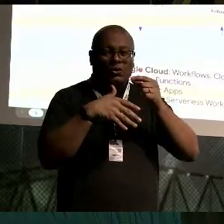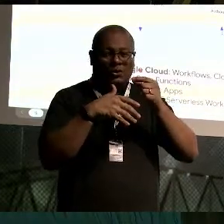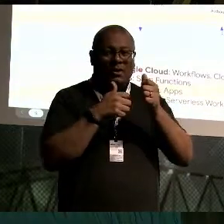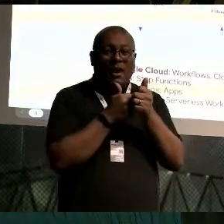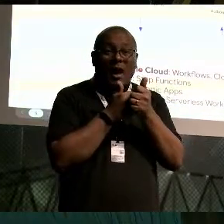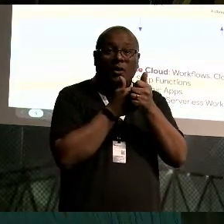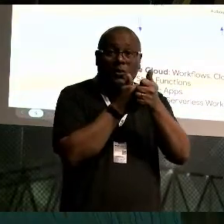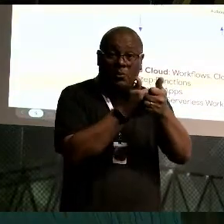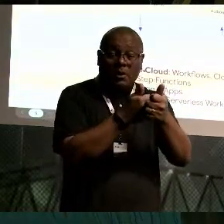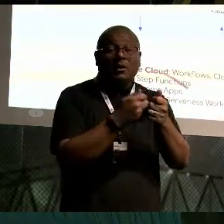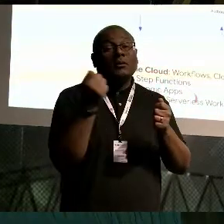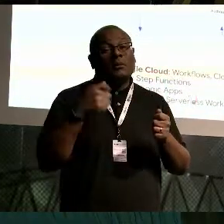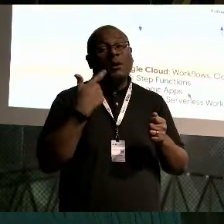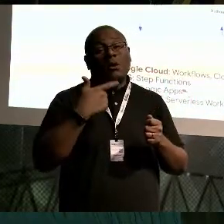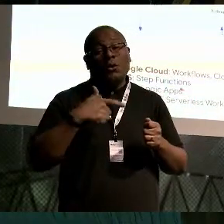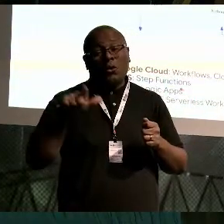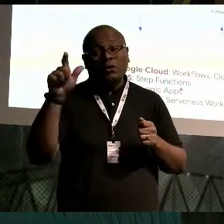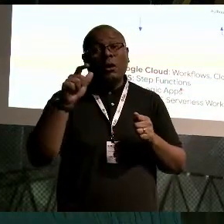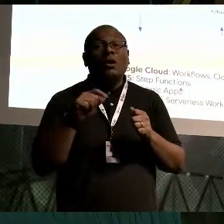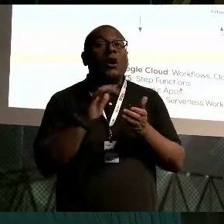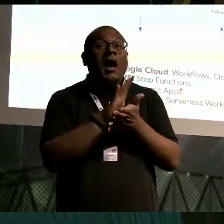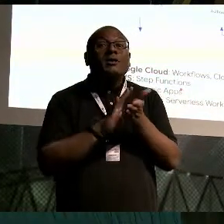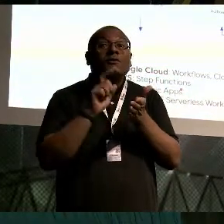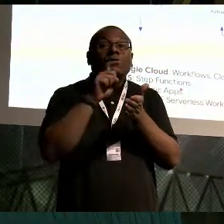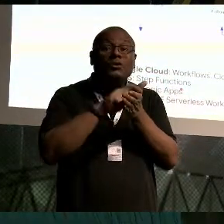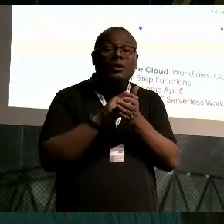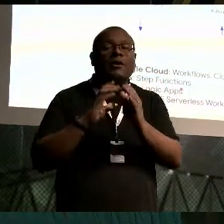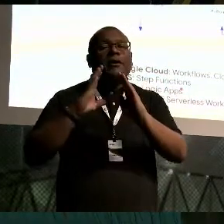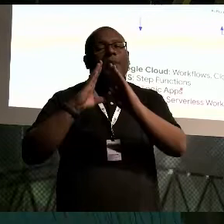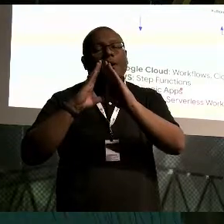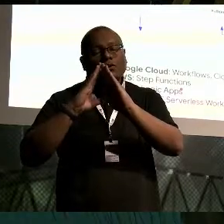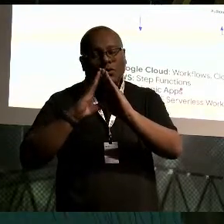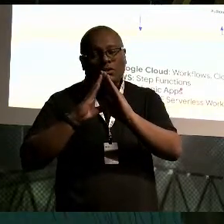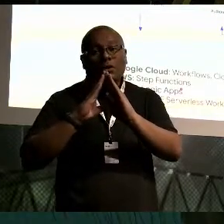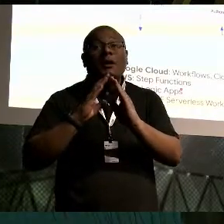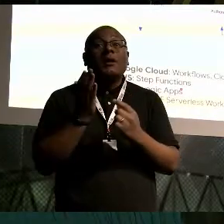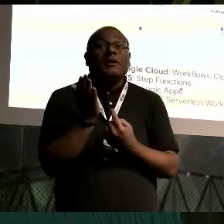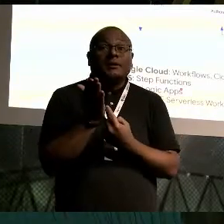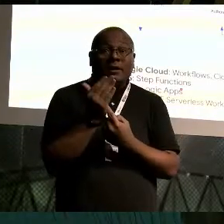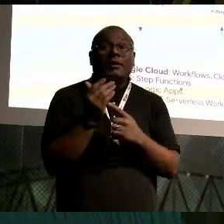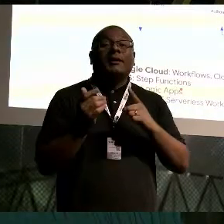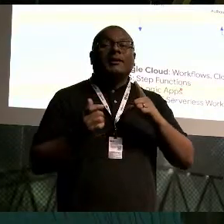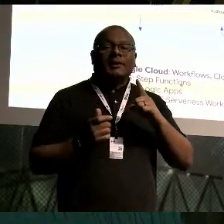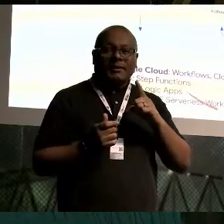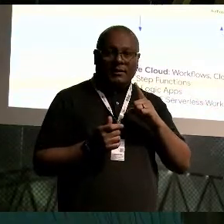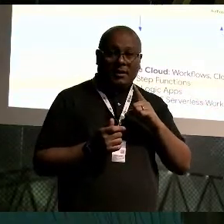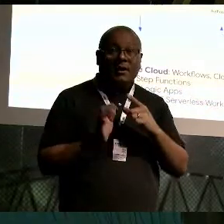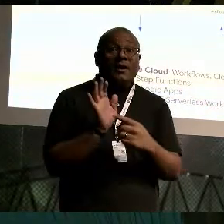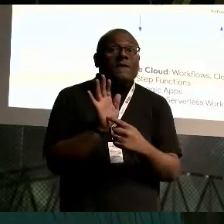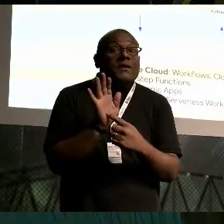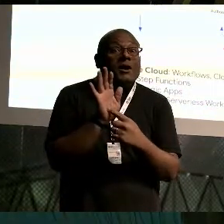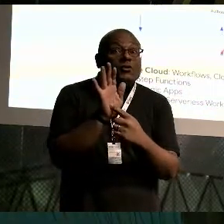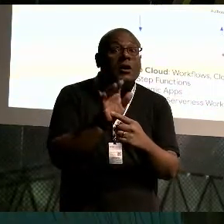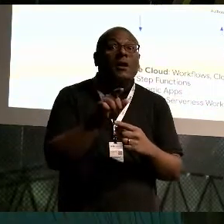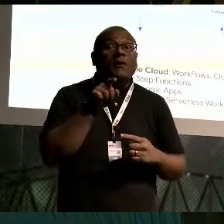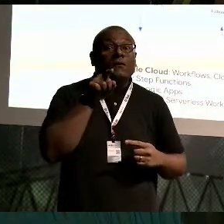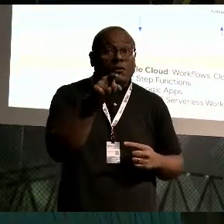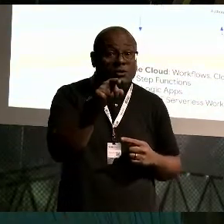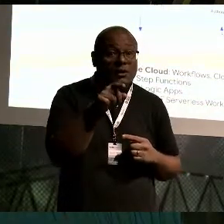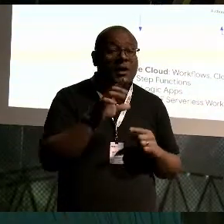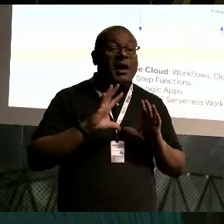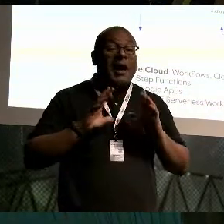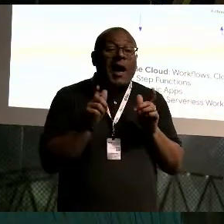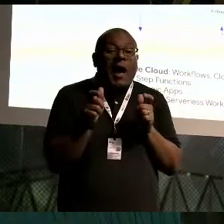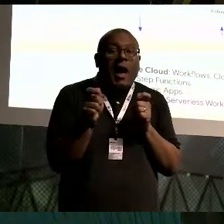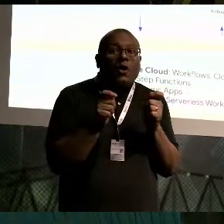you look at AWS, there's step functions. On Azure, there's logic apps. So there's technologies out there that help you to build this